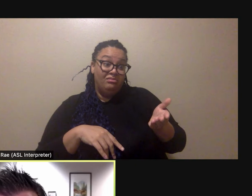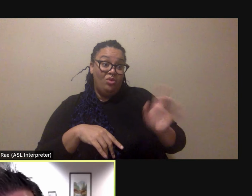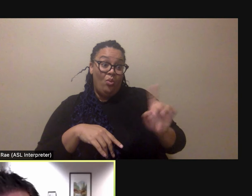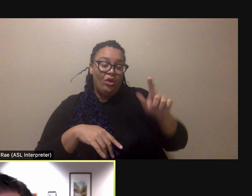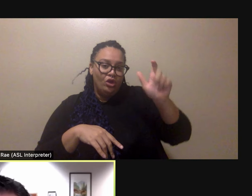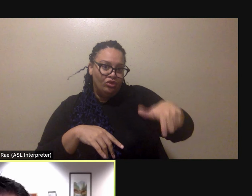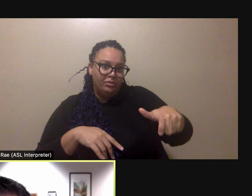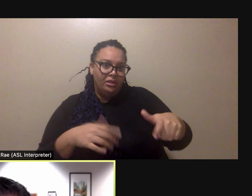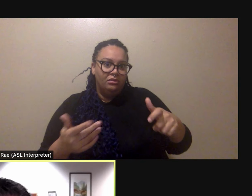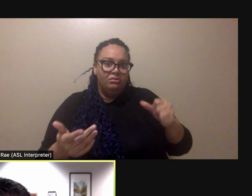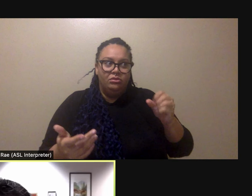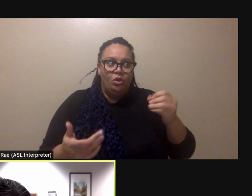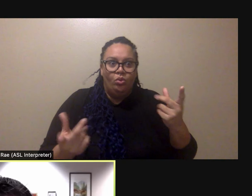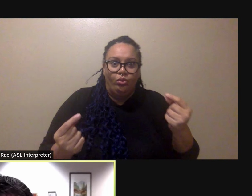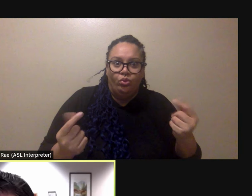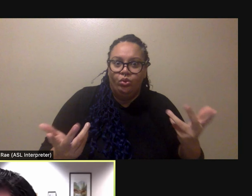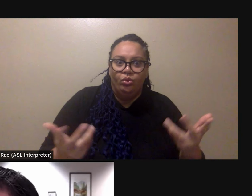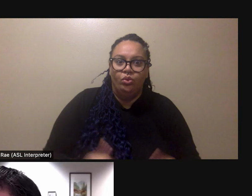do?